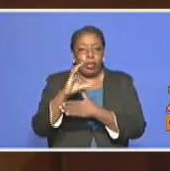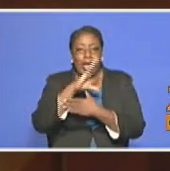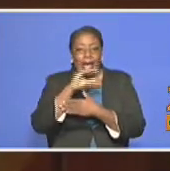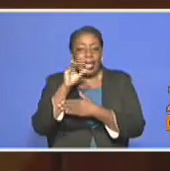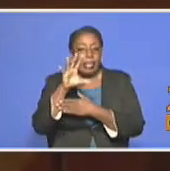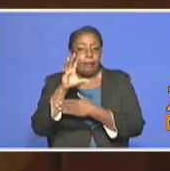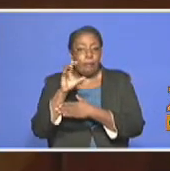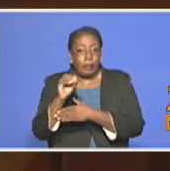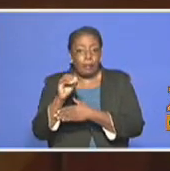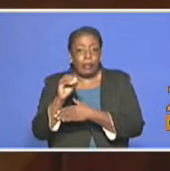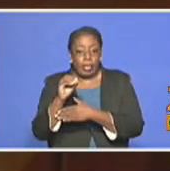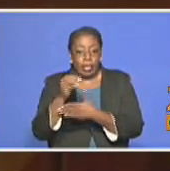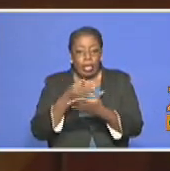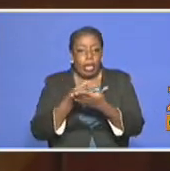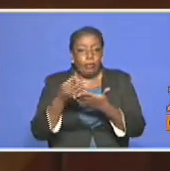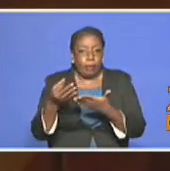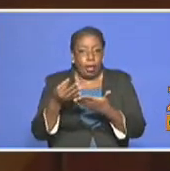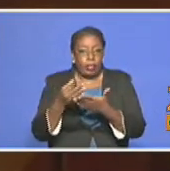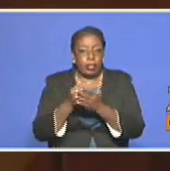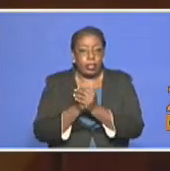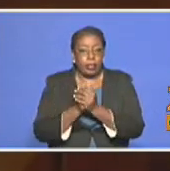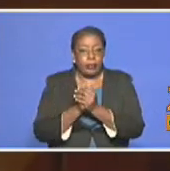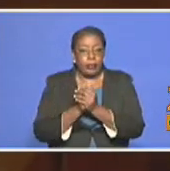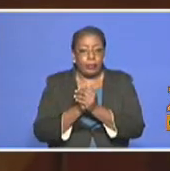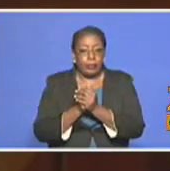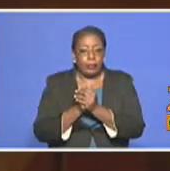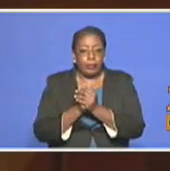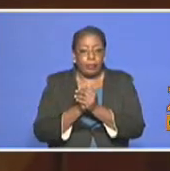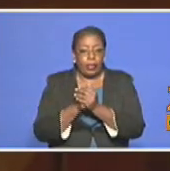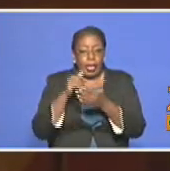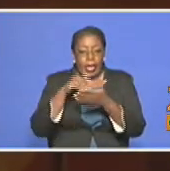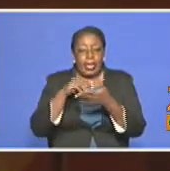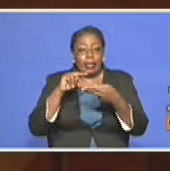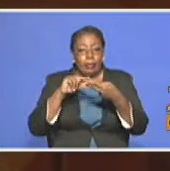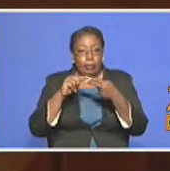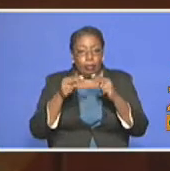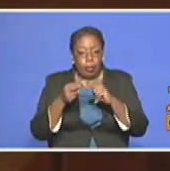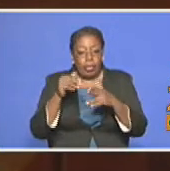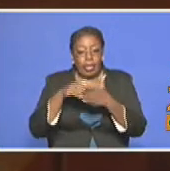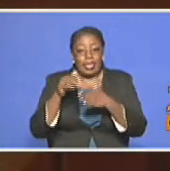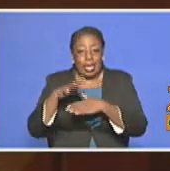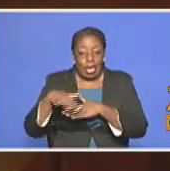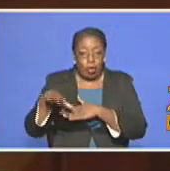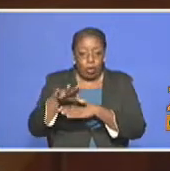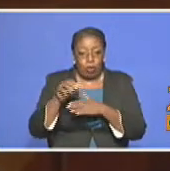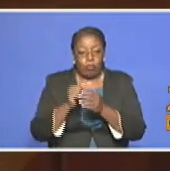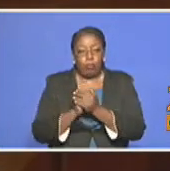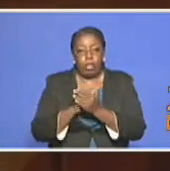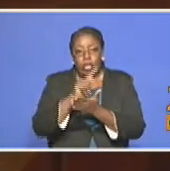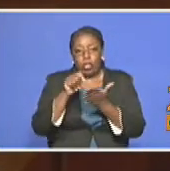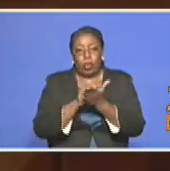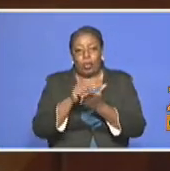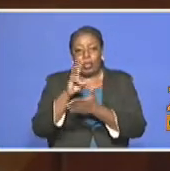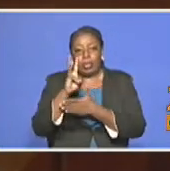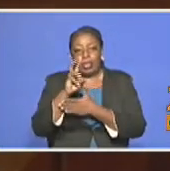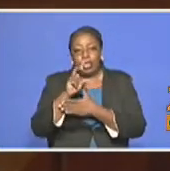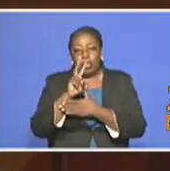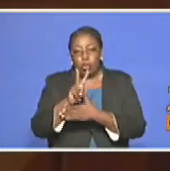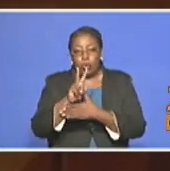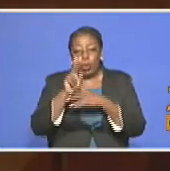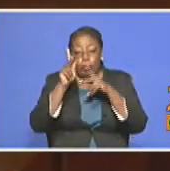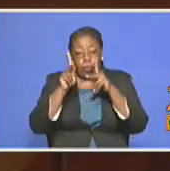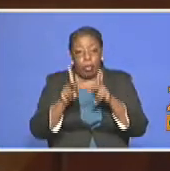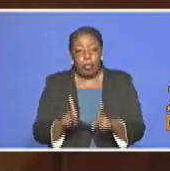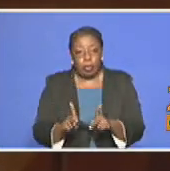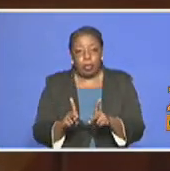1,020,550 in fines. As it relates to statistics from this area, there were a total of 62 persons